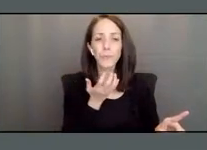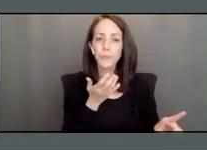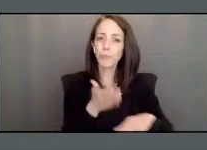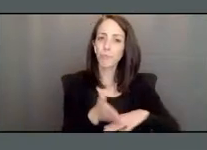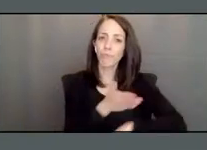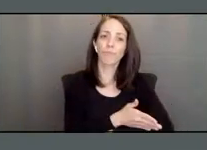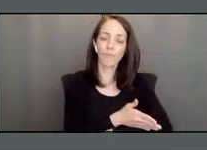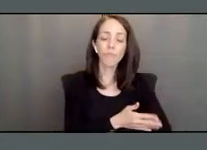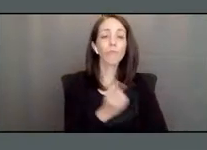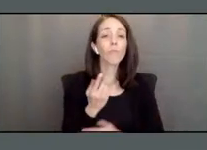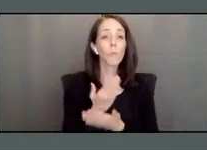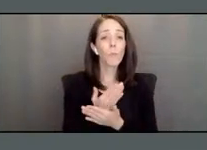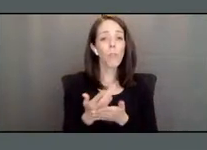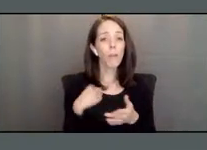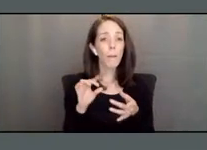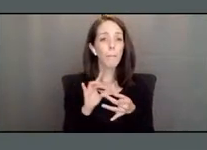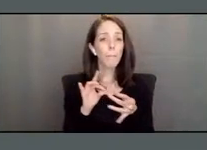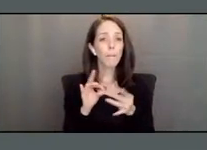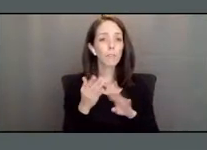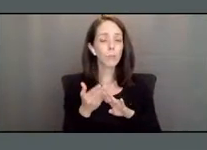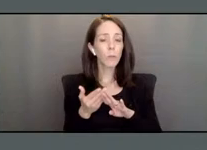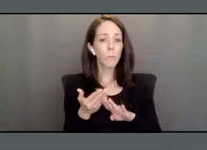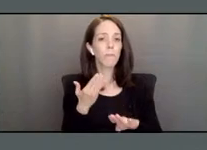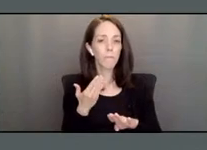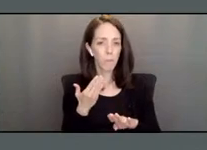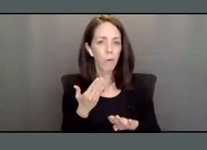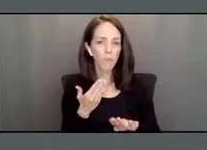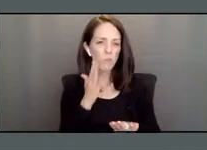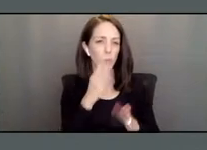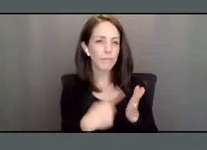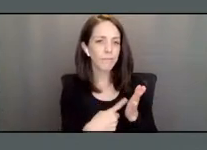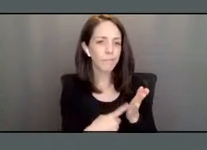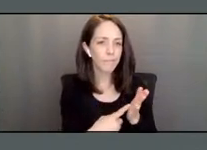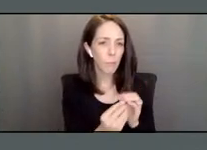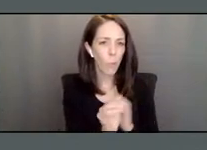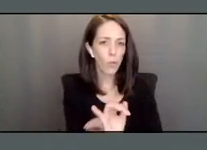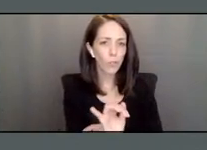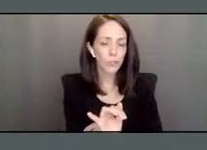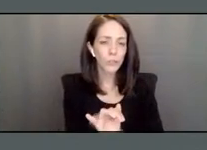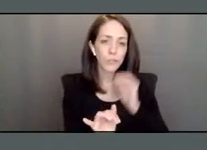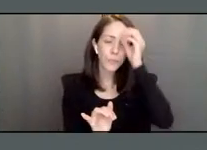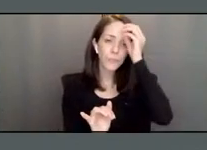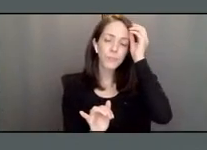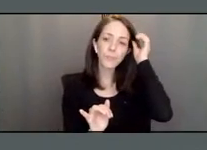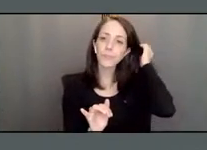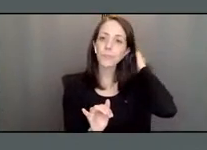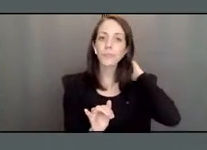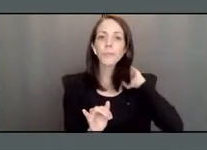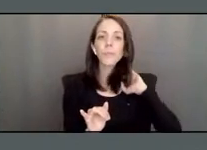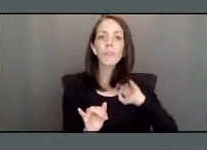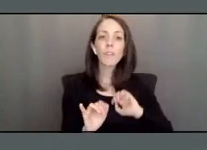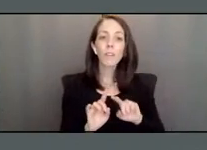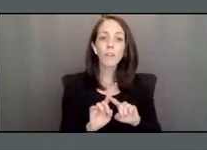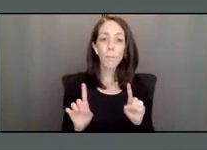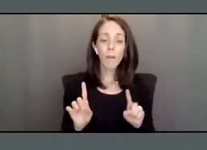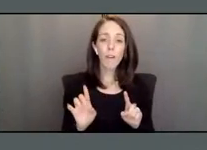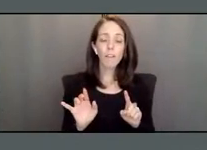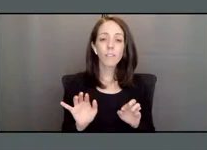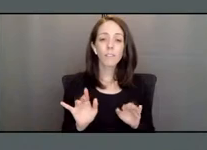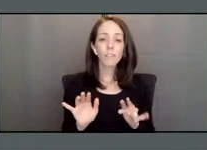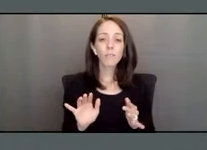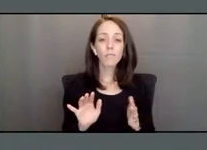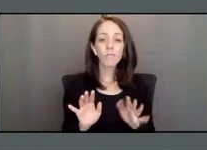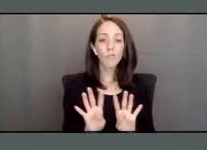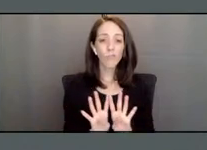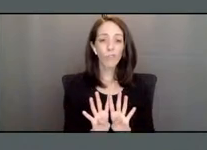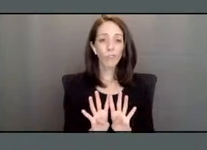mentioned before was, and we'll talk a little bit about this in the vaccine equity work, but the frontline